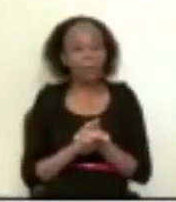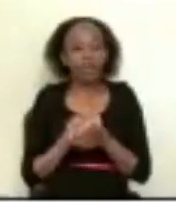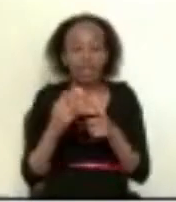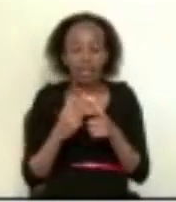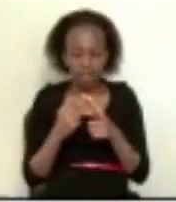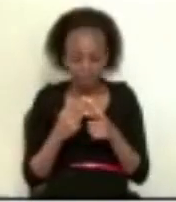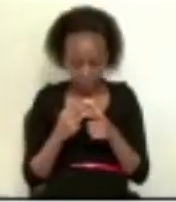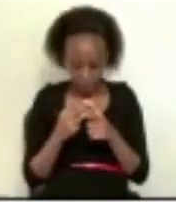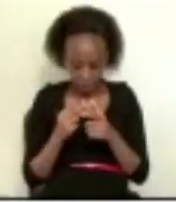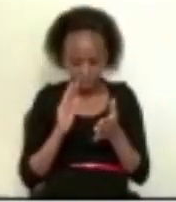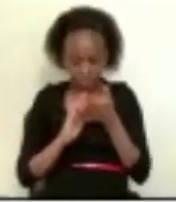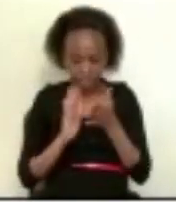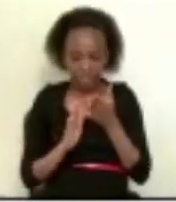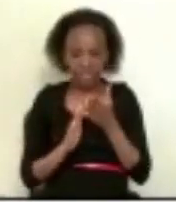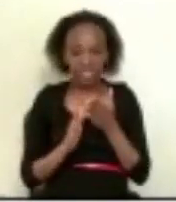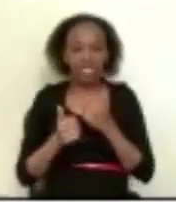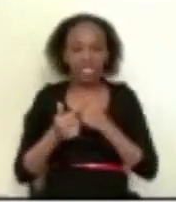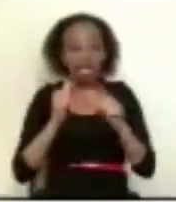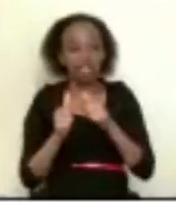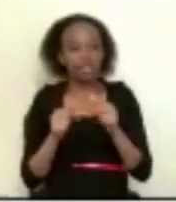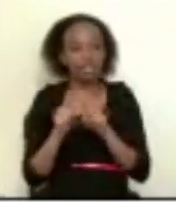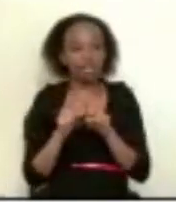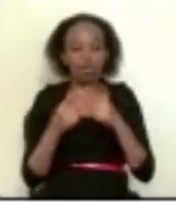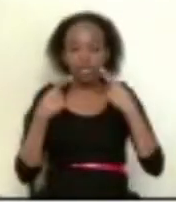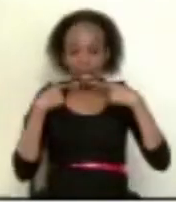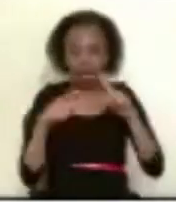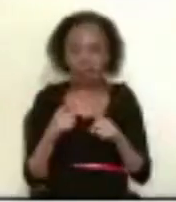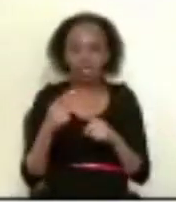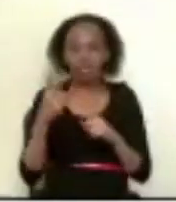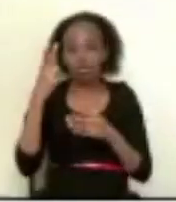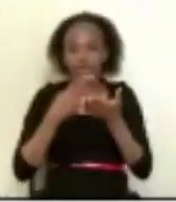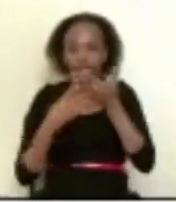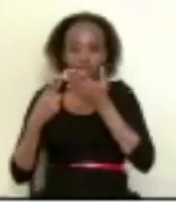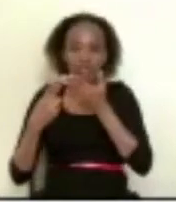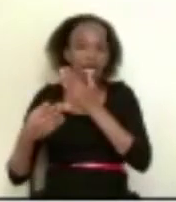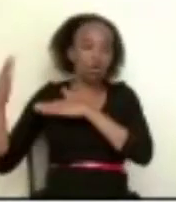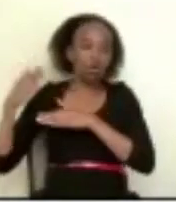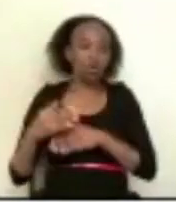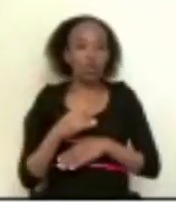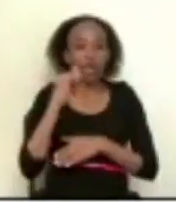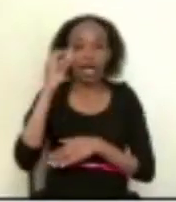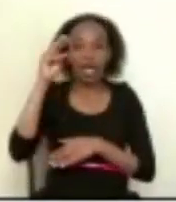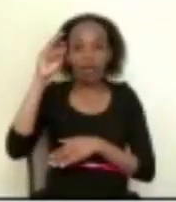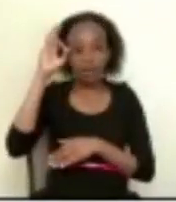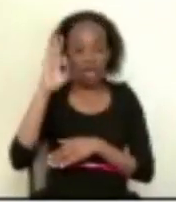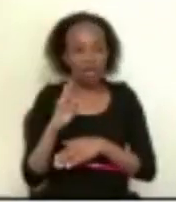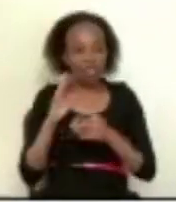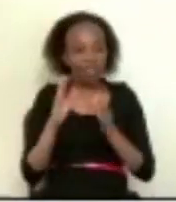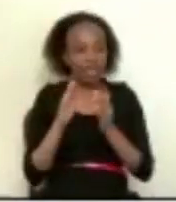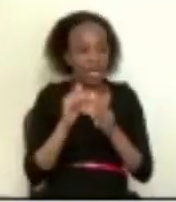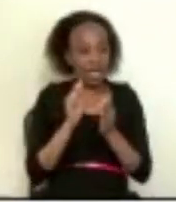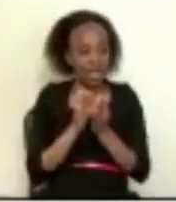immediate interventions, which were also just announced a week or two ago, the IMF had a briefing with African country finance